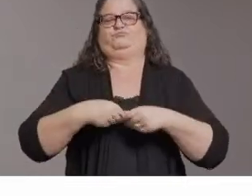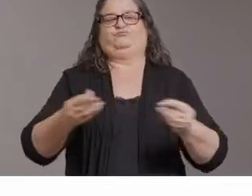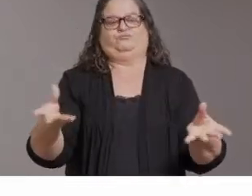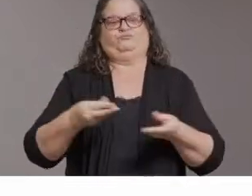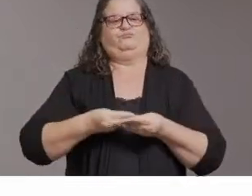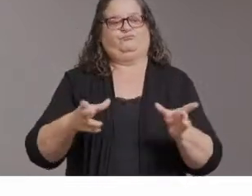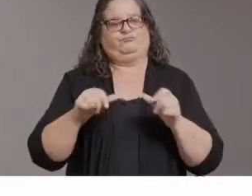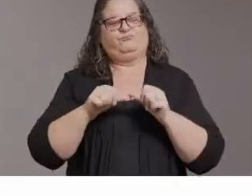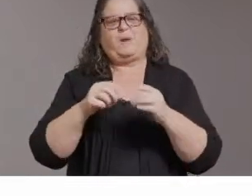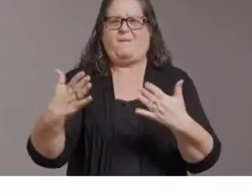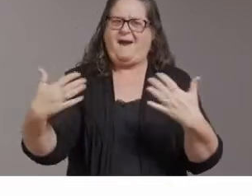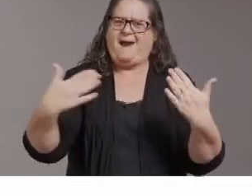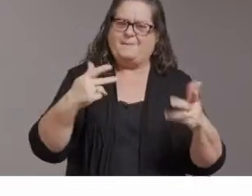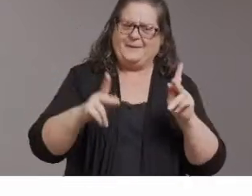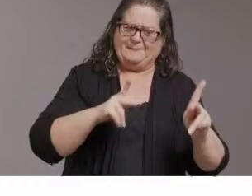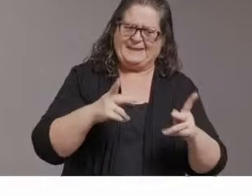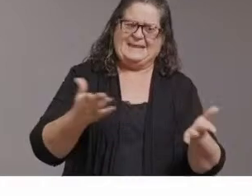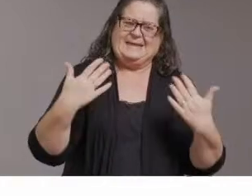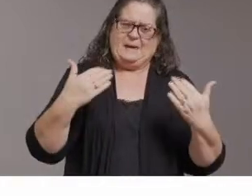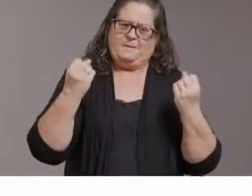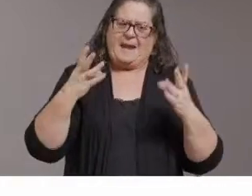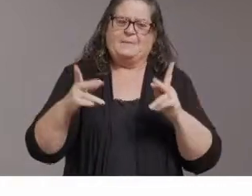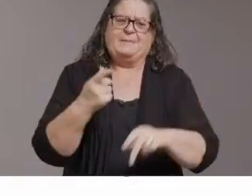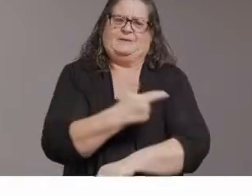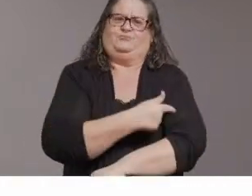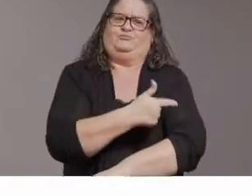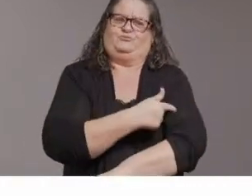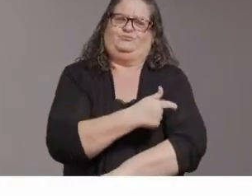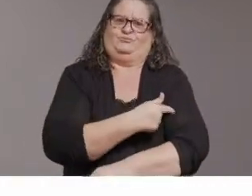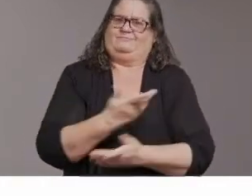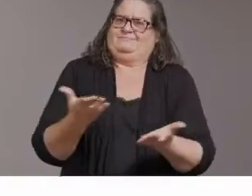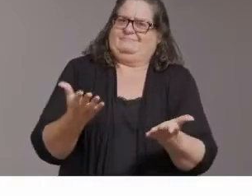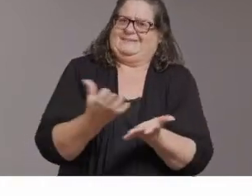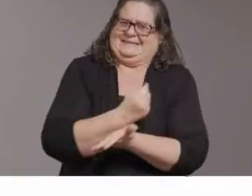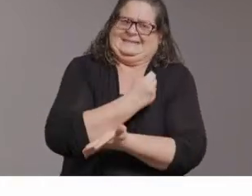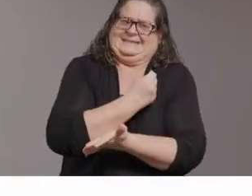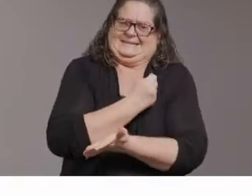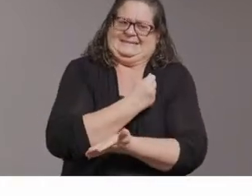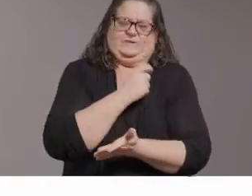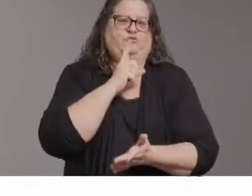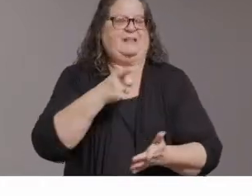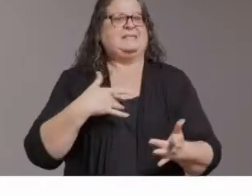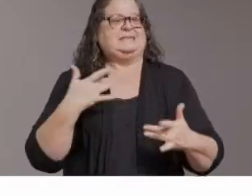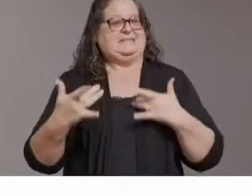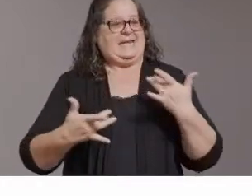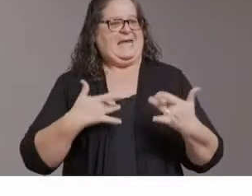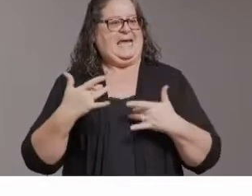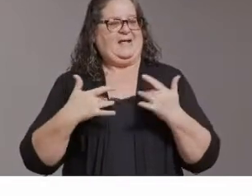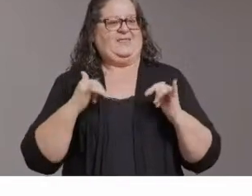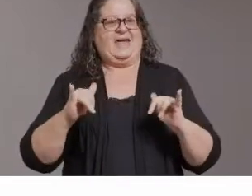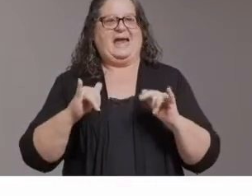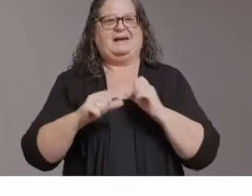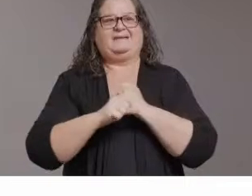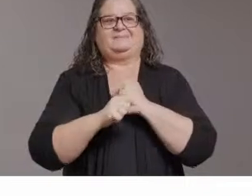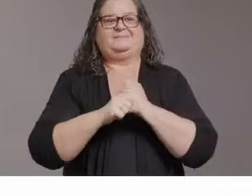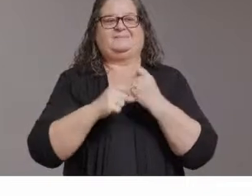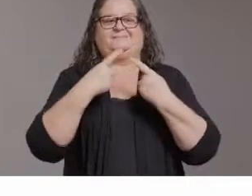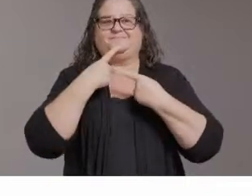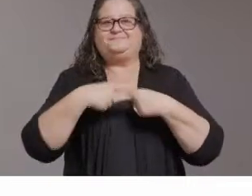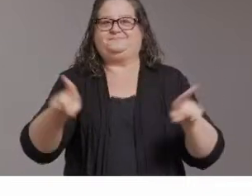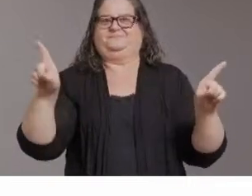we want to get as many Arizonans vaccinated as we can. So we're very excited about the release of that public service